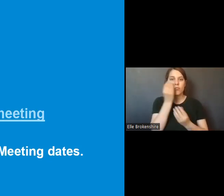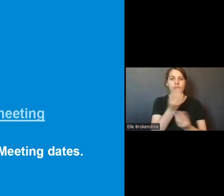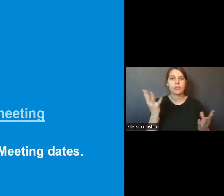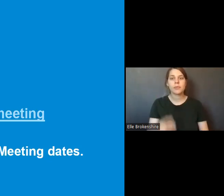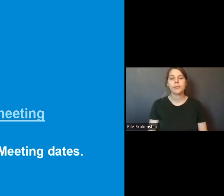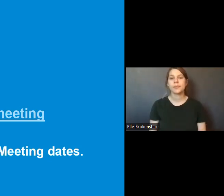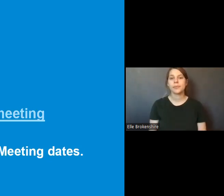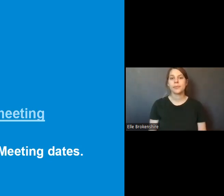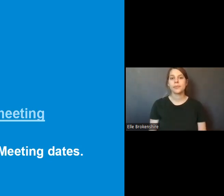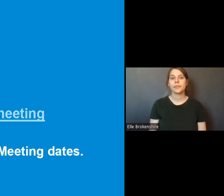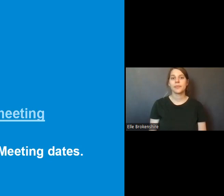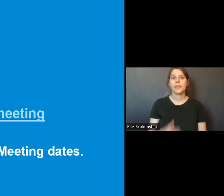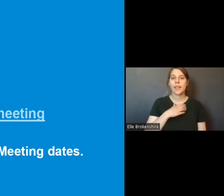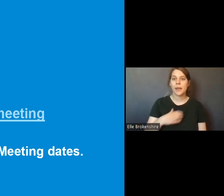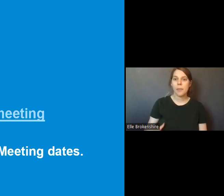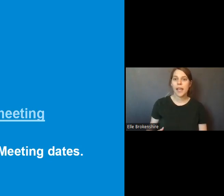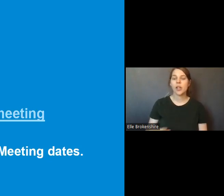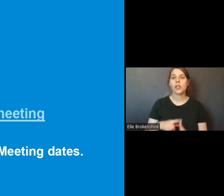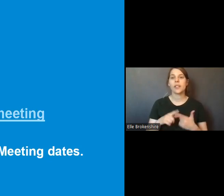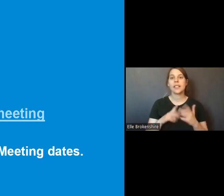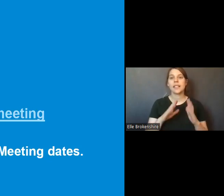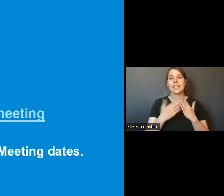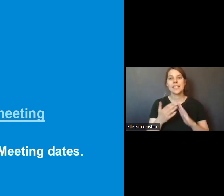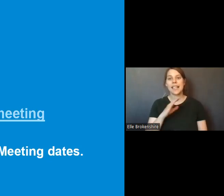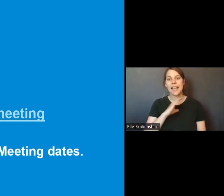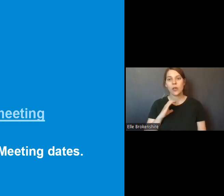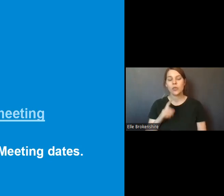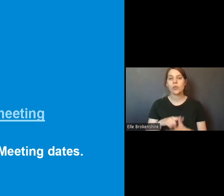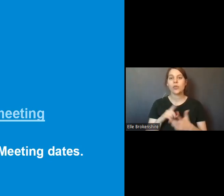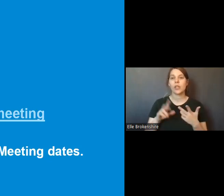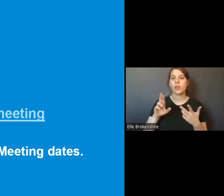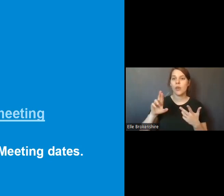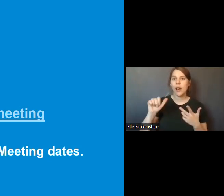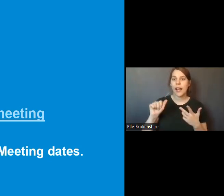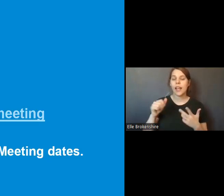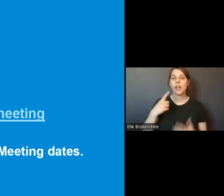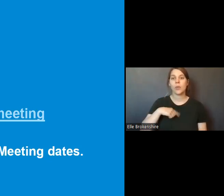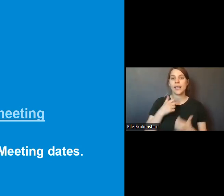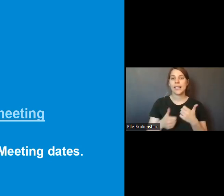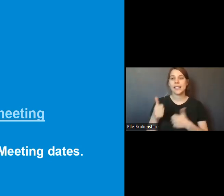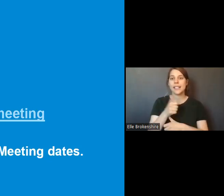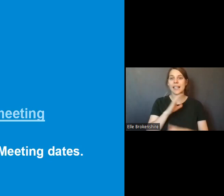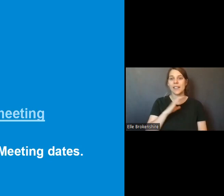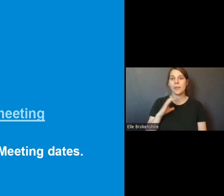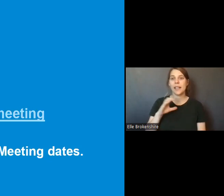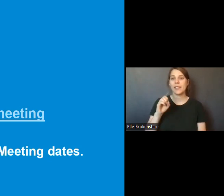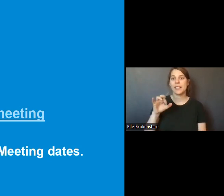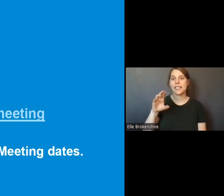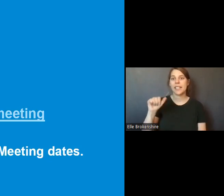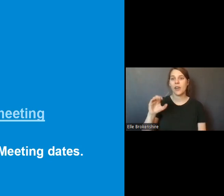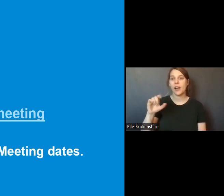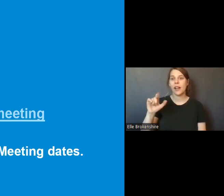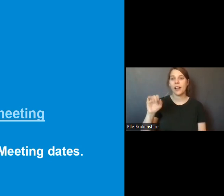dear Mayor Gainey, City Council, and the Urban Redevelopment Authority Board, we, the Executive Committee of the Sierra Club Allegheny